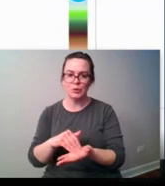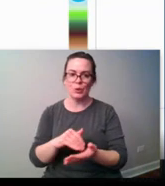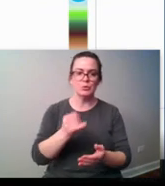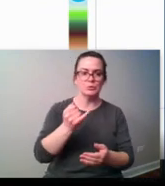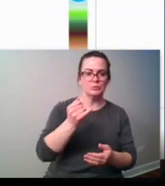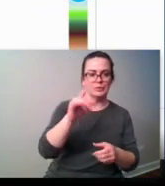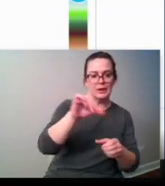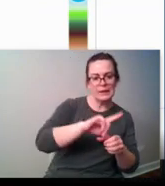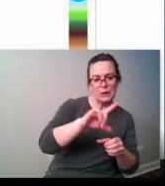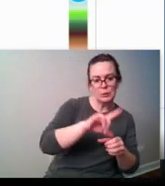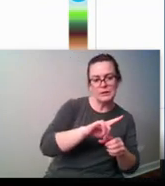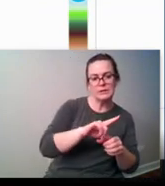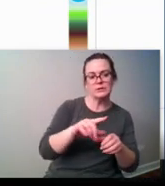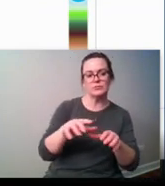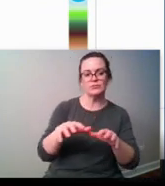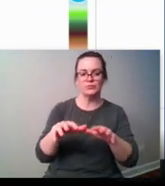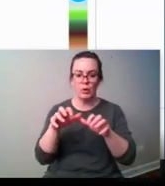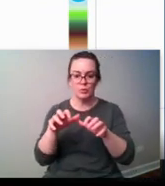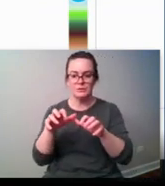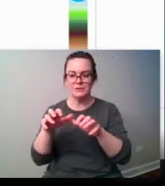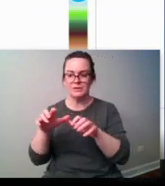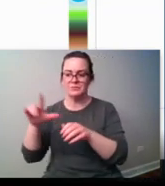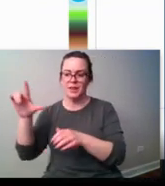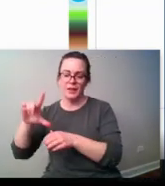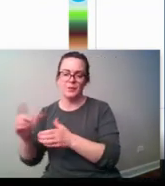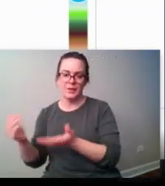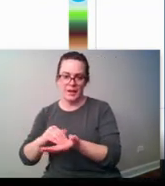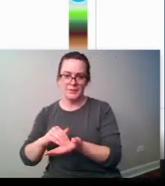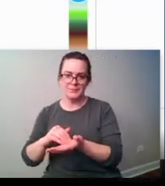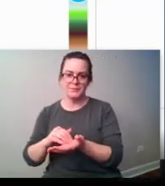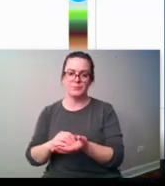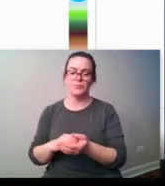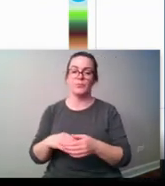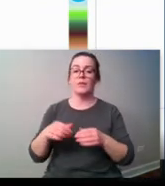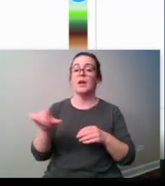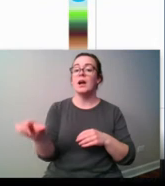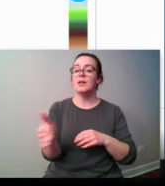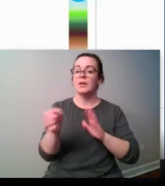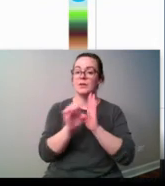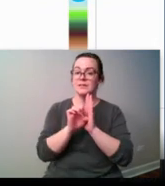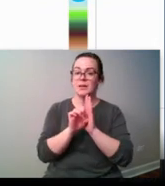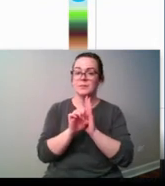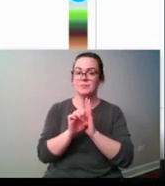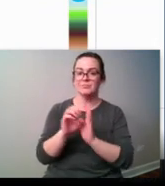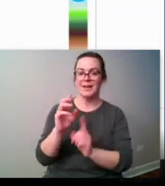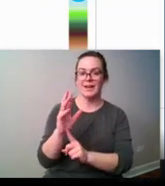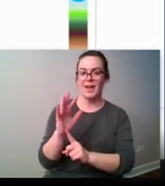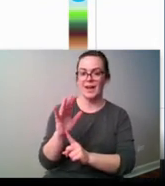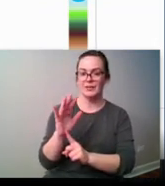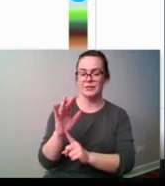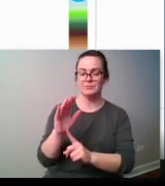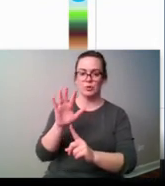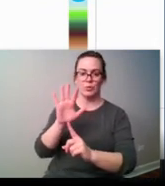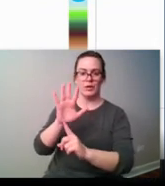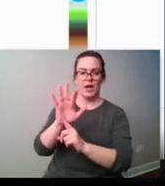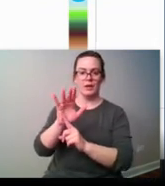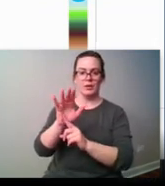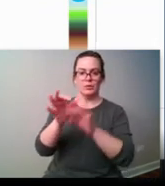When a candle wax is heated, it becomes liquid. As it cools, it becomes a solid